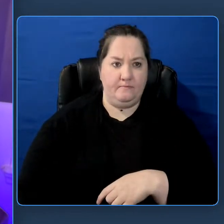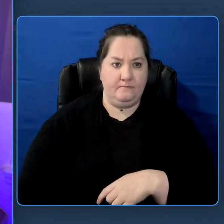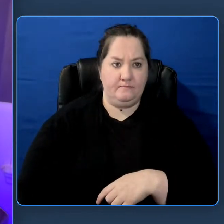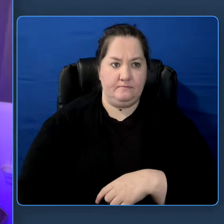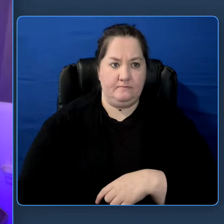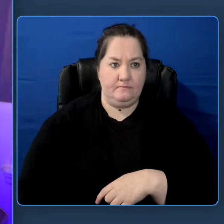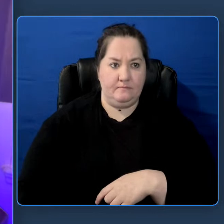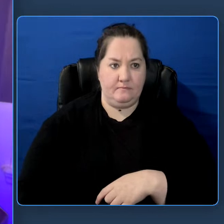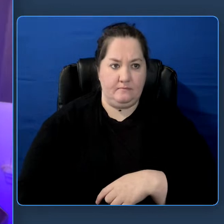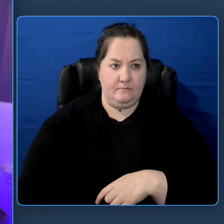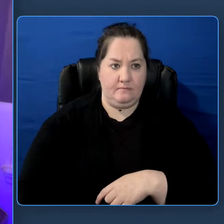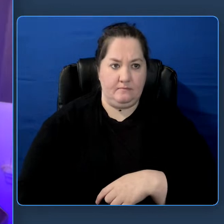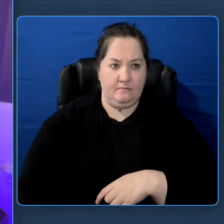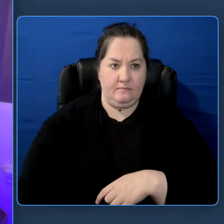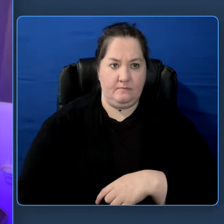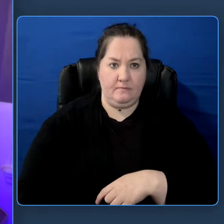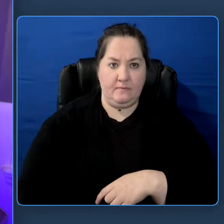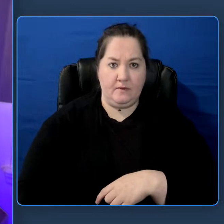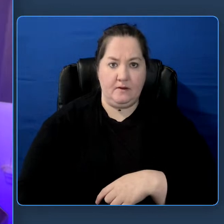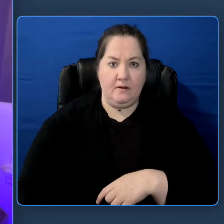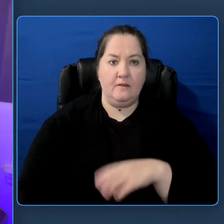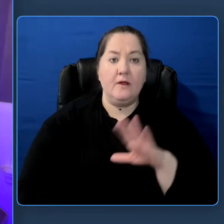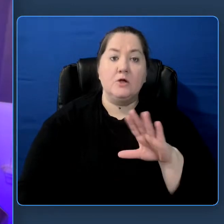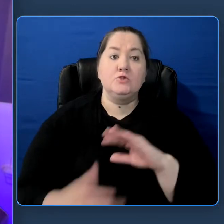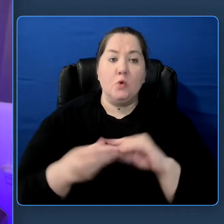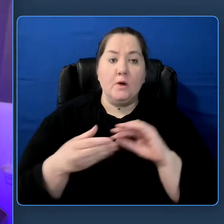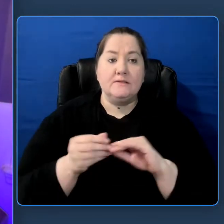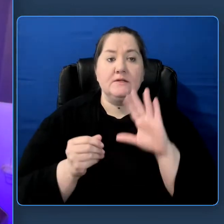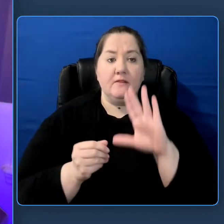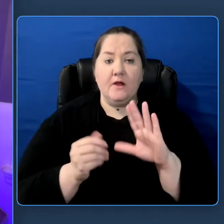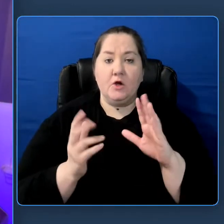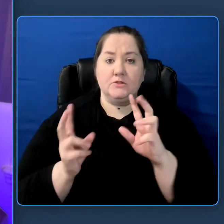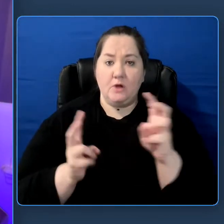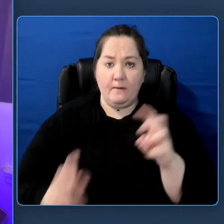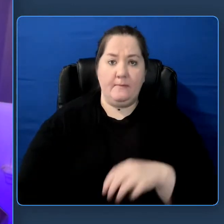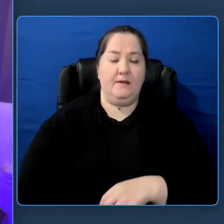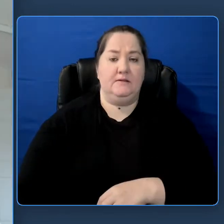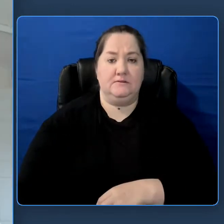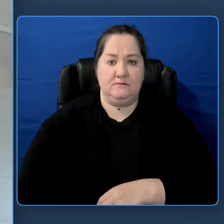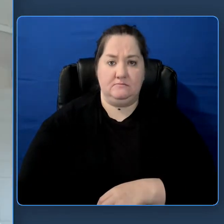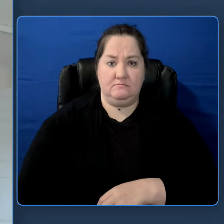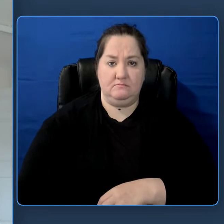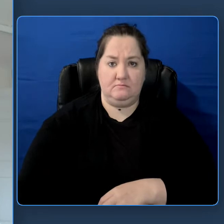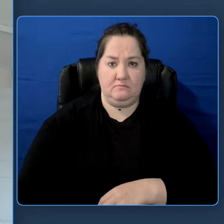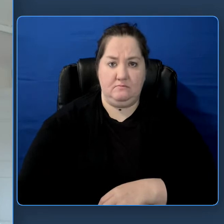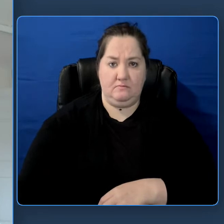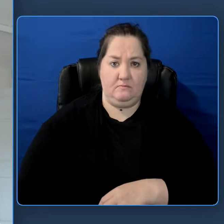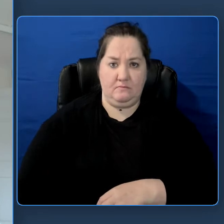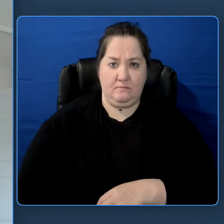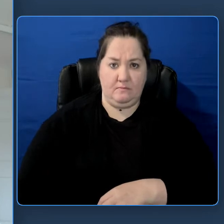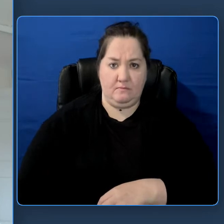their stories and some of their topics. So Danny, can you just tell us a little bit about yourself?